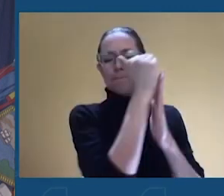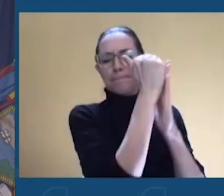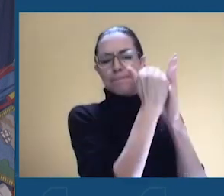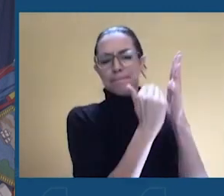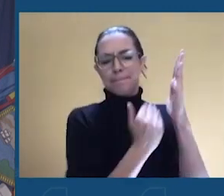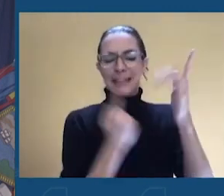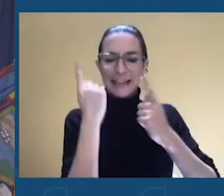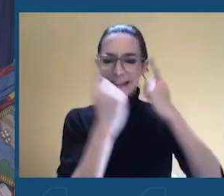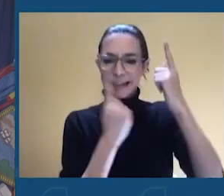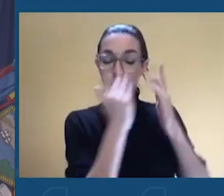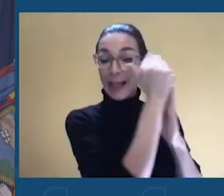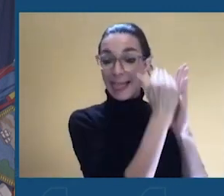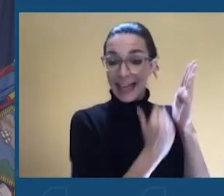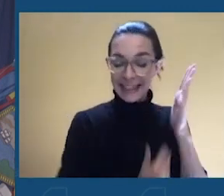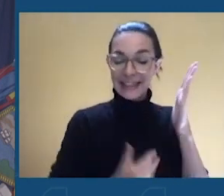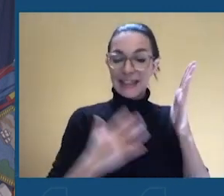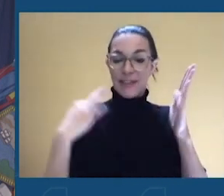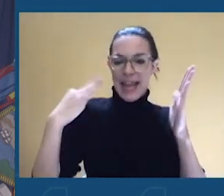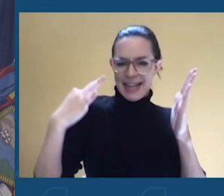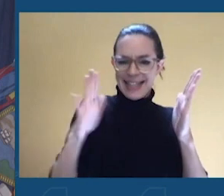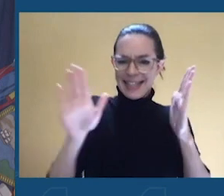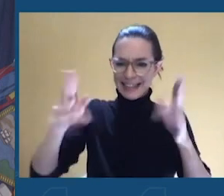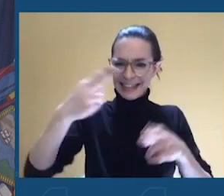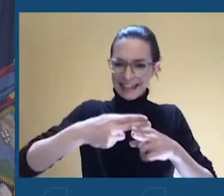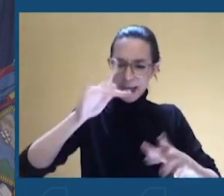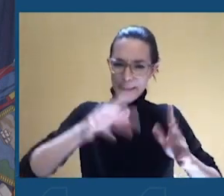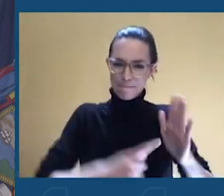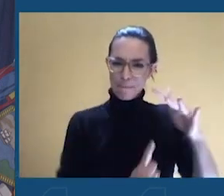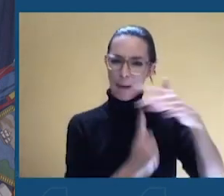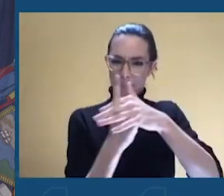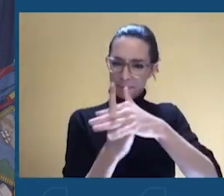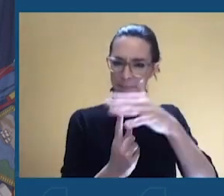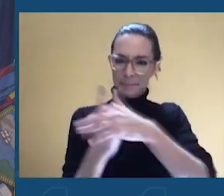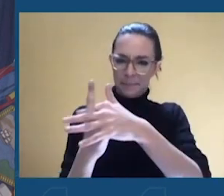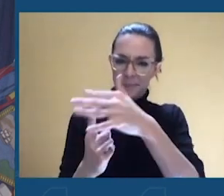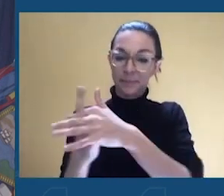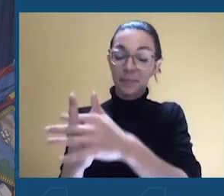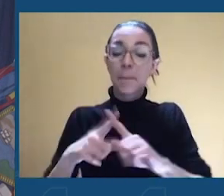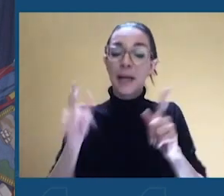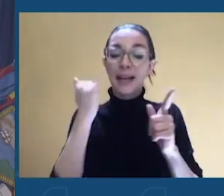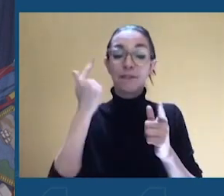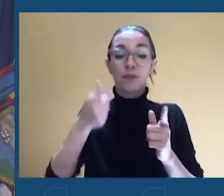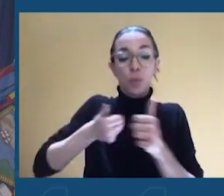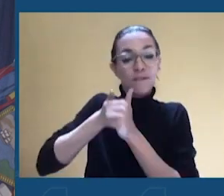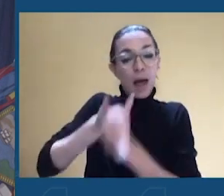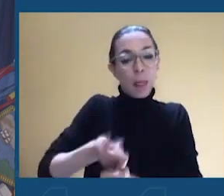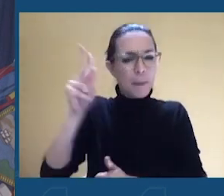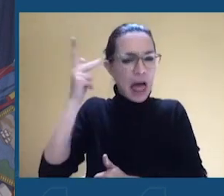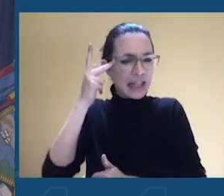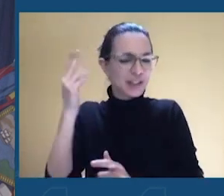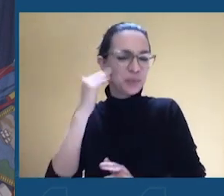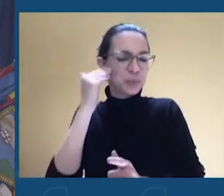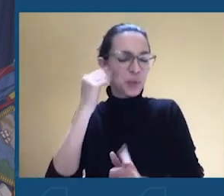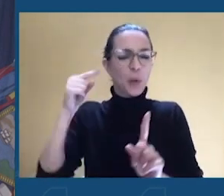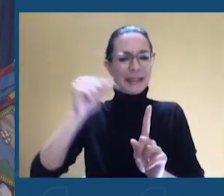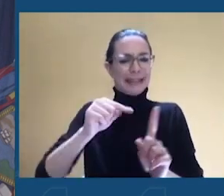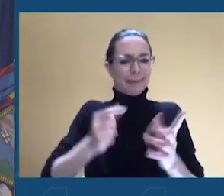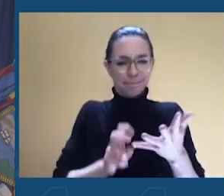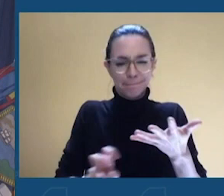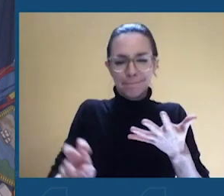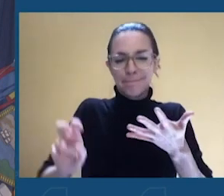his name kept rising to the top. But if you follow politics, this should not come as a surprise. He's been a rising star